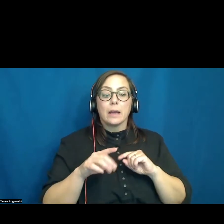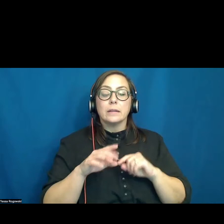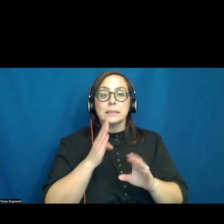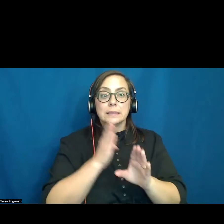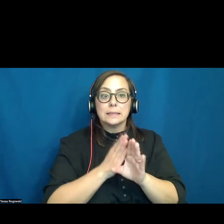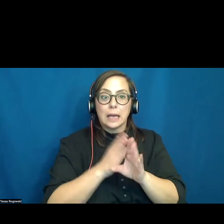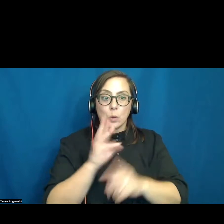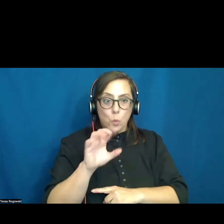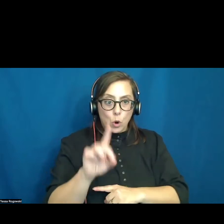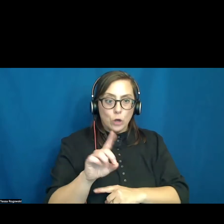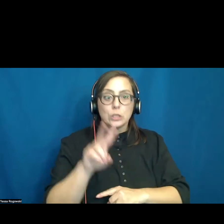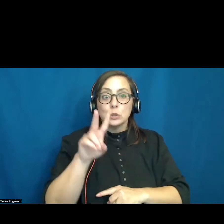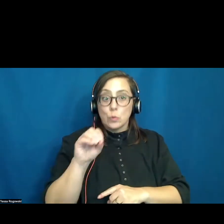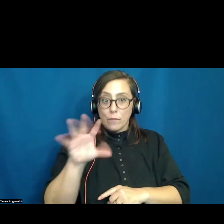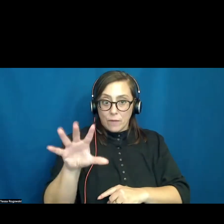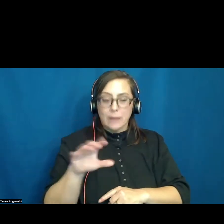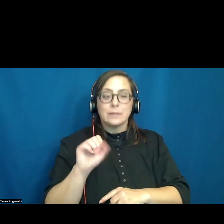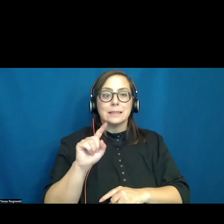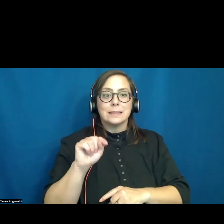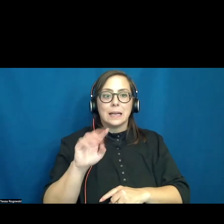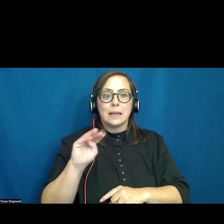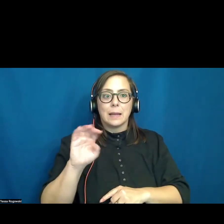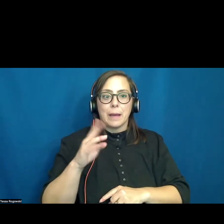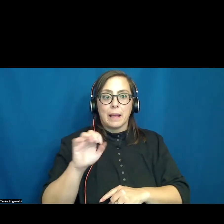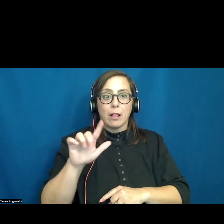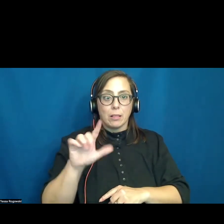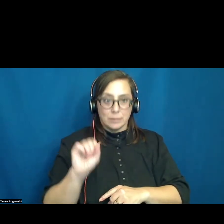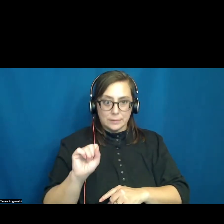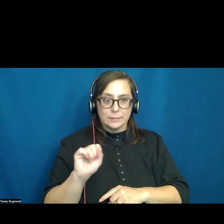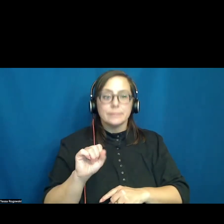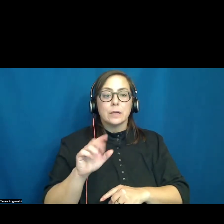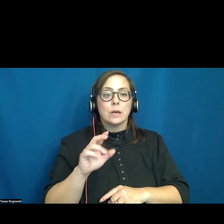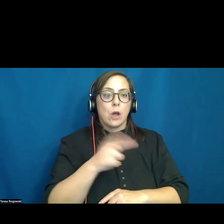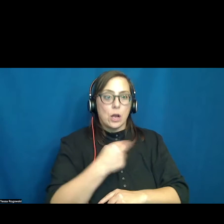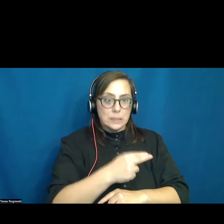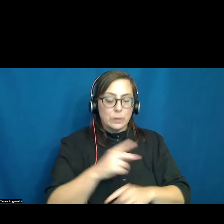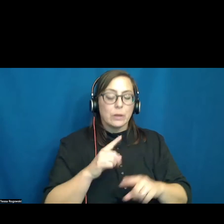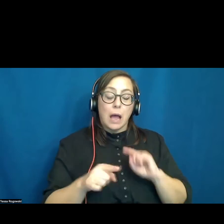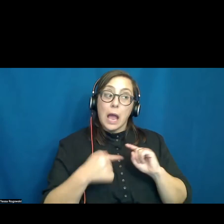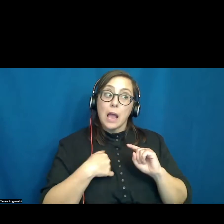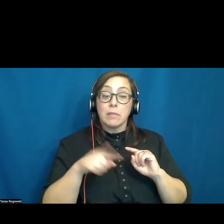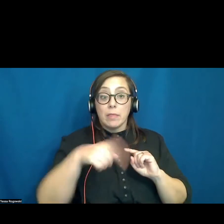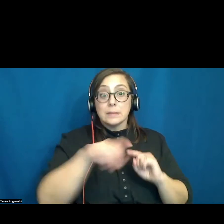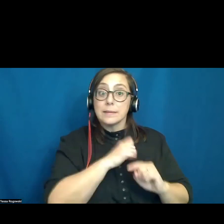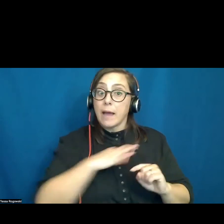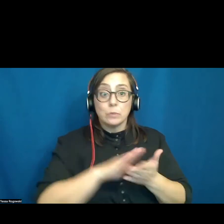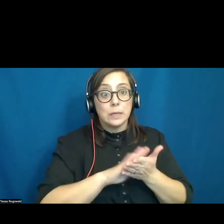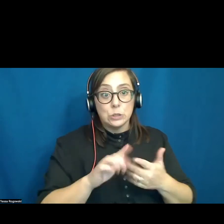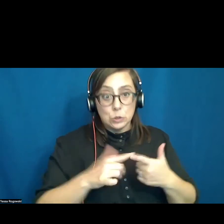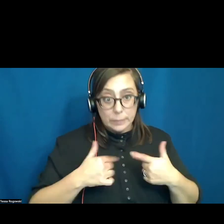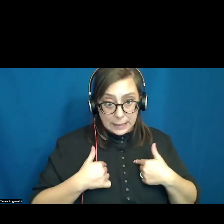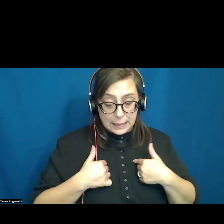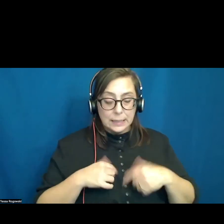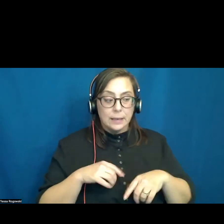2005. And then 10 years later, and